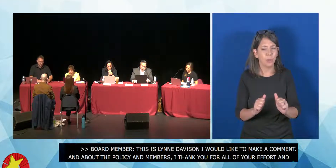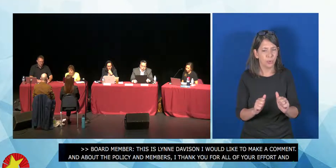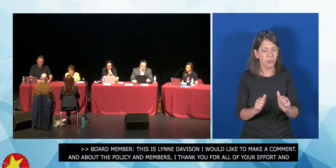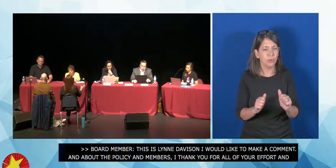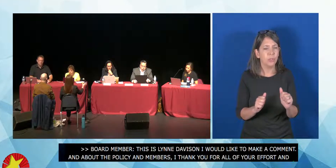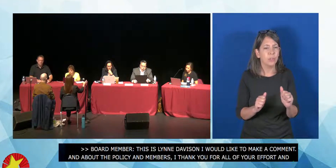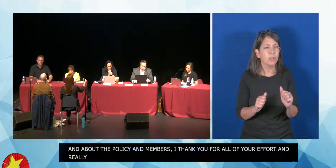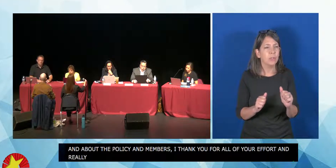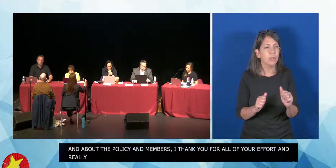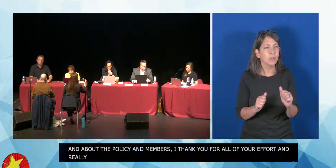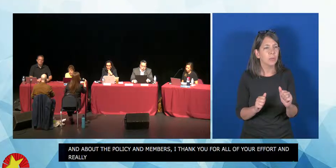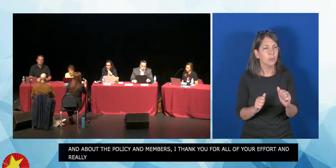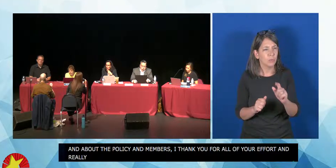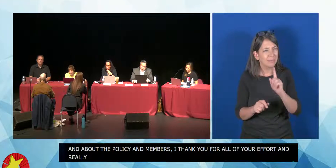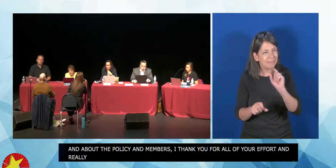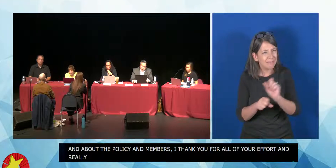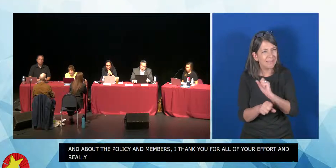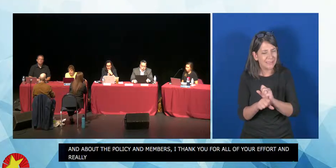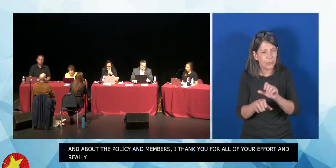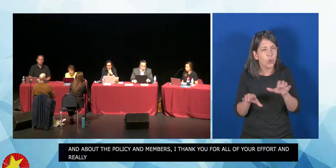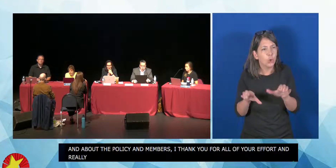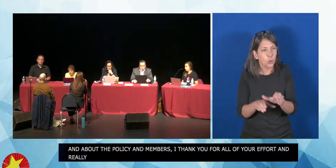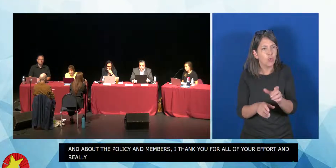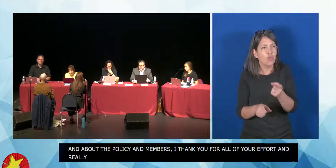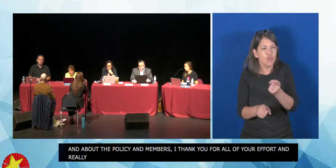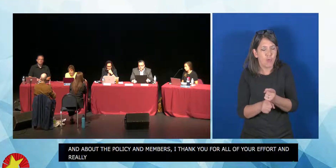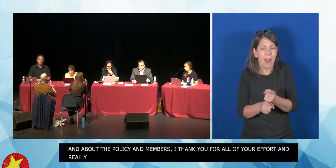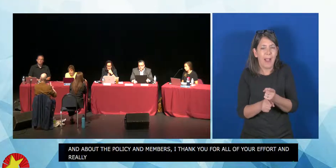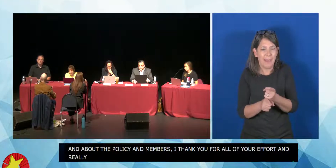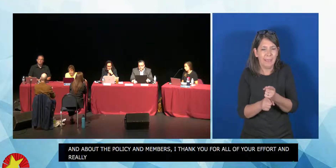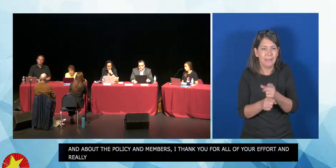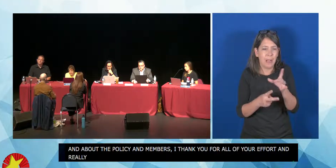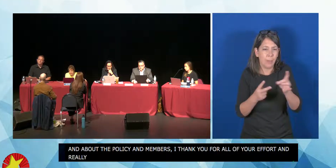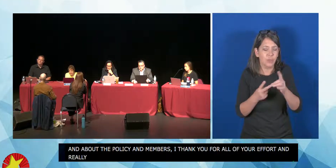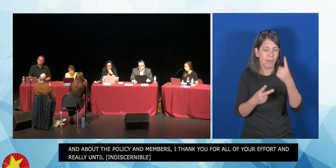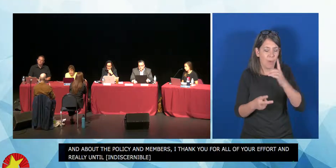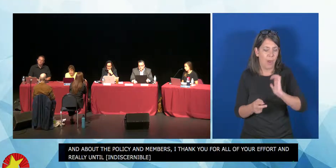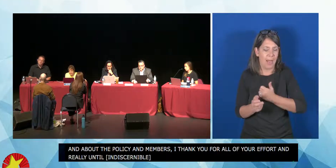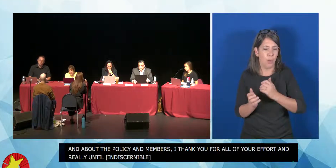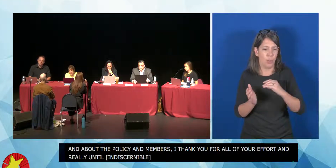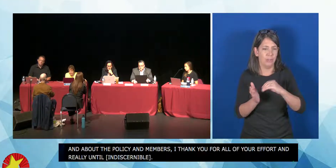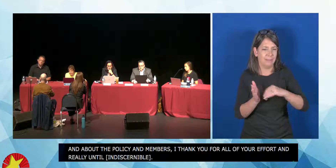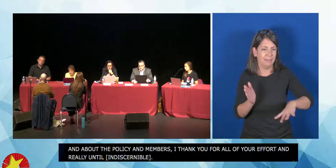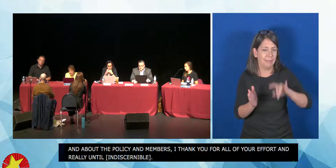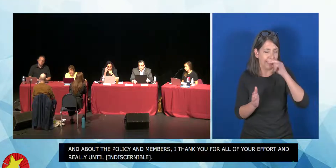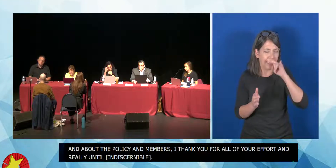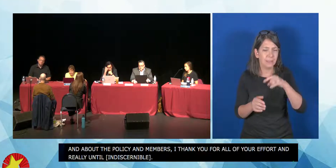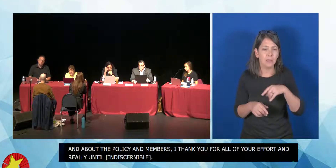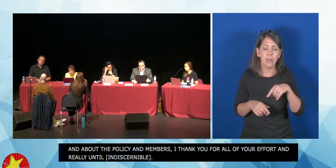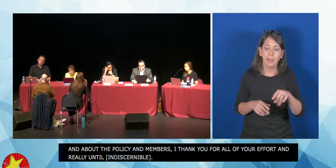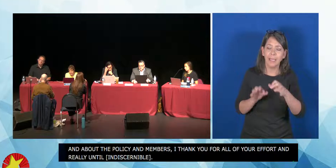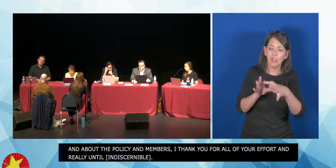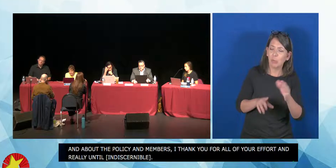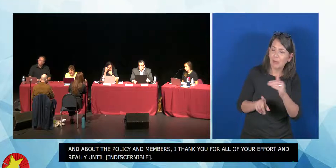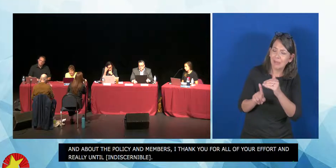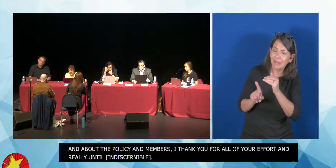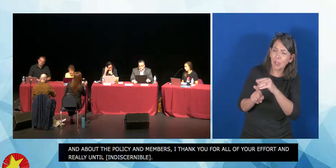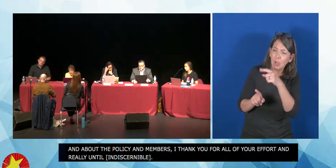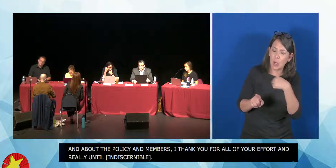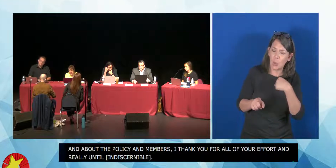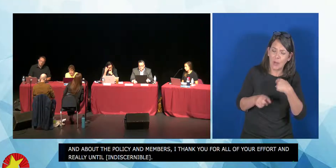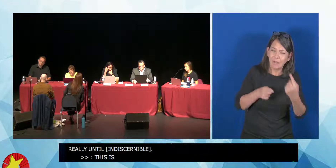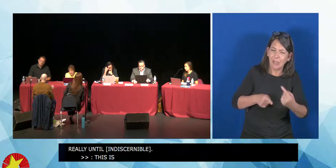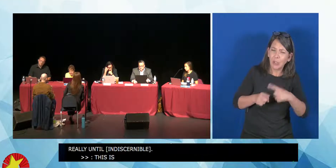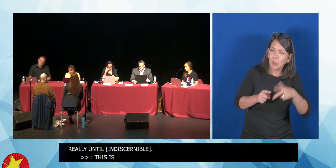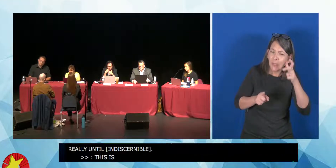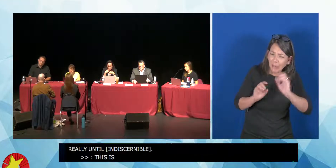right for our kids. Lynn, I'm sorry to interrupt. This is the interpreter. We are having a really hard time hearing. Would you mind starting over?